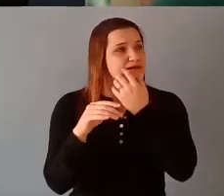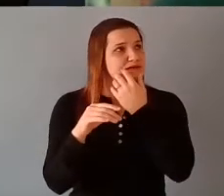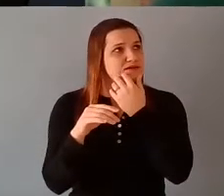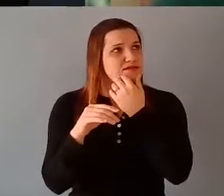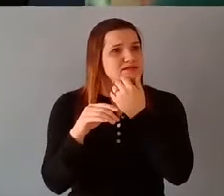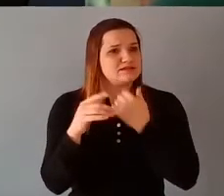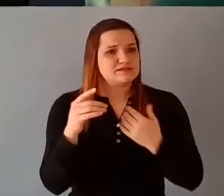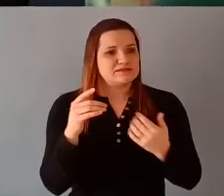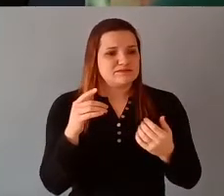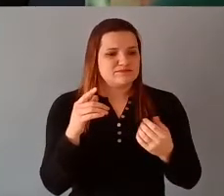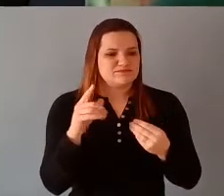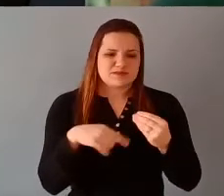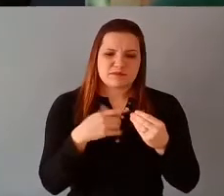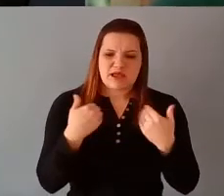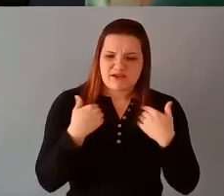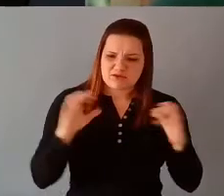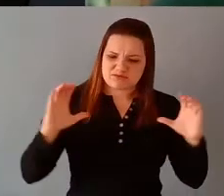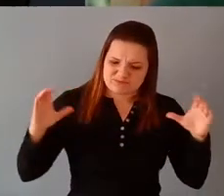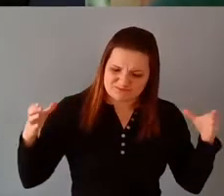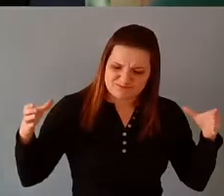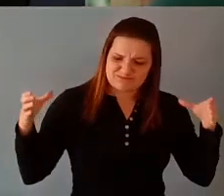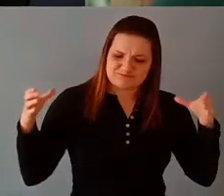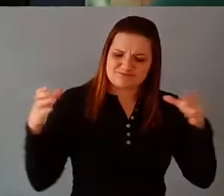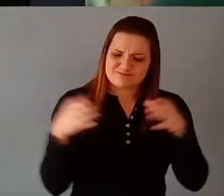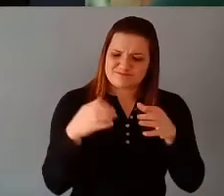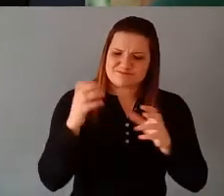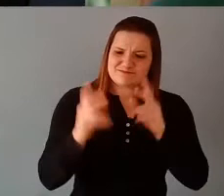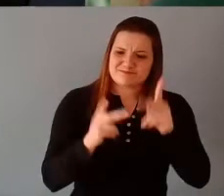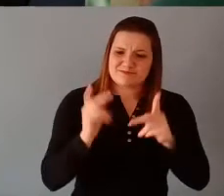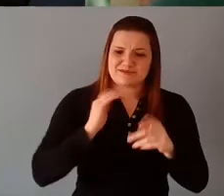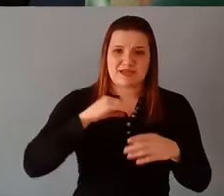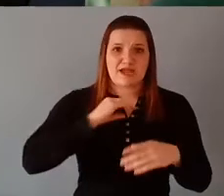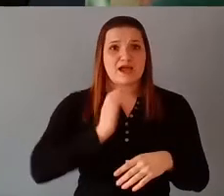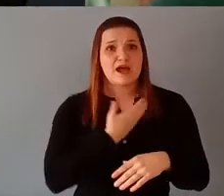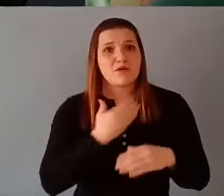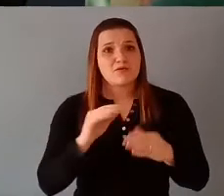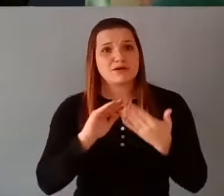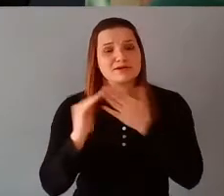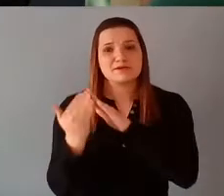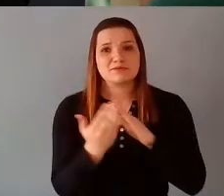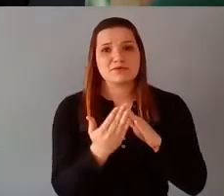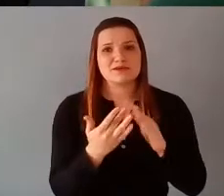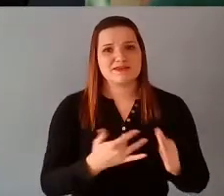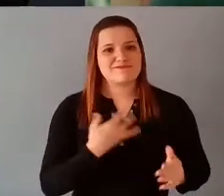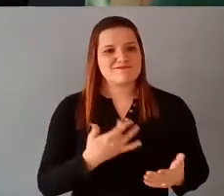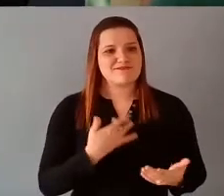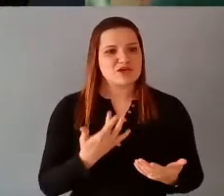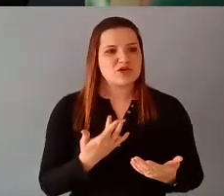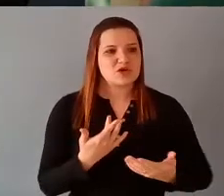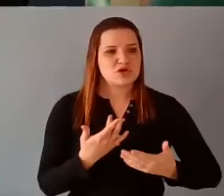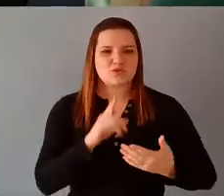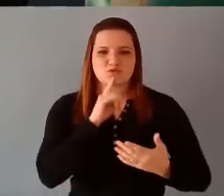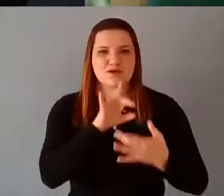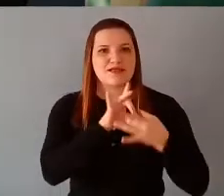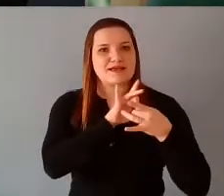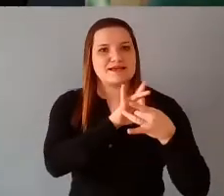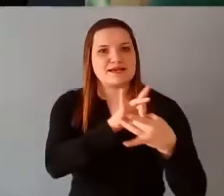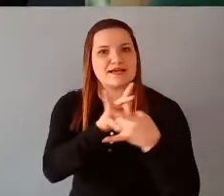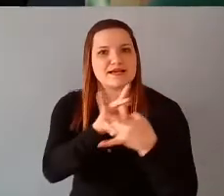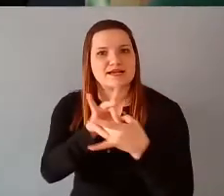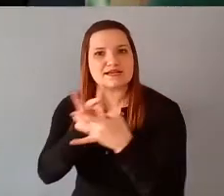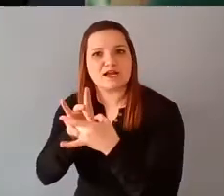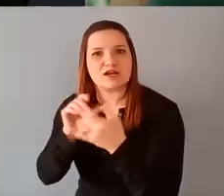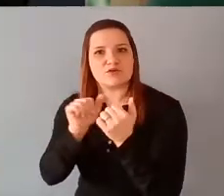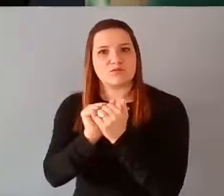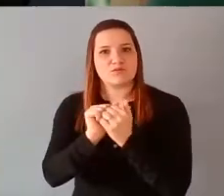having a group of people in our community that felt a real connection to Cahuilla Delta, and we want you